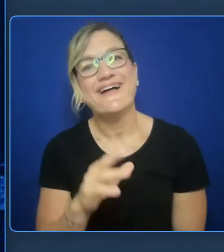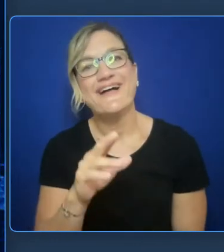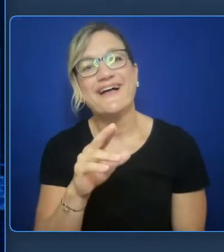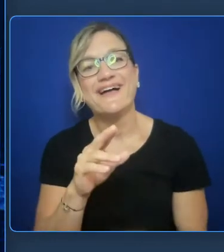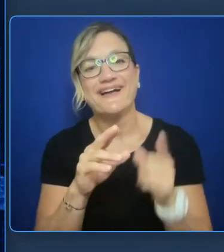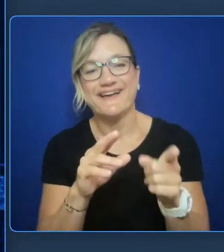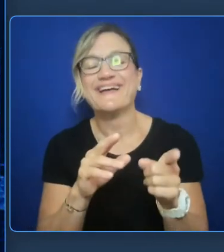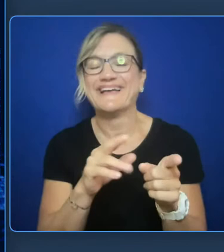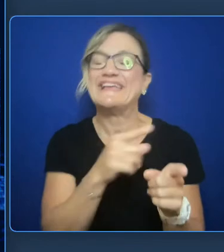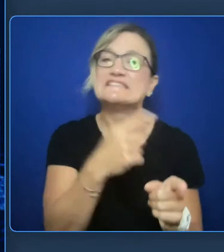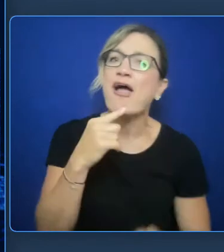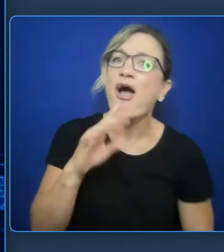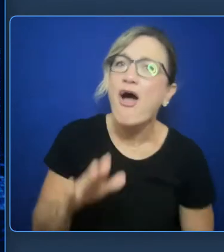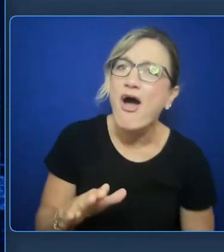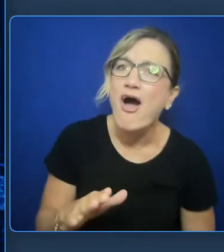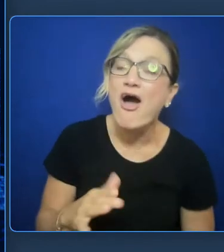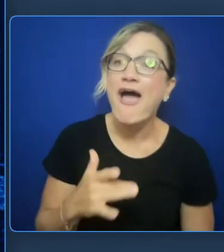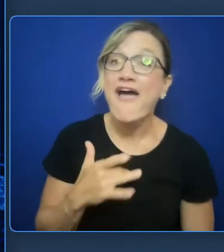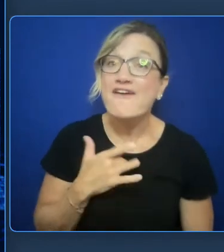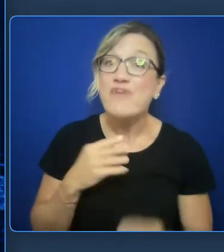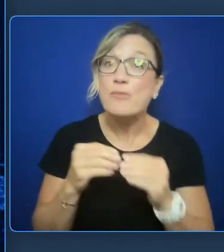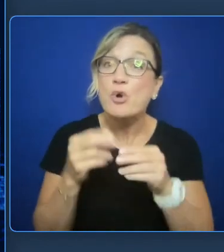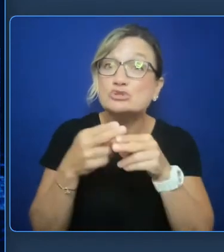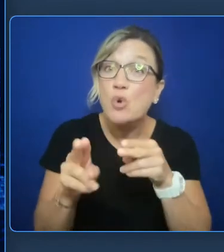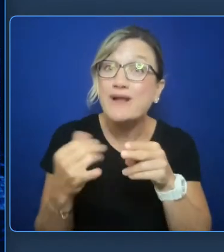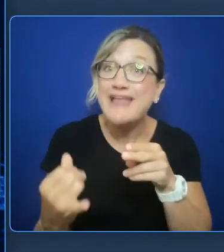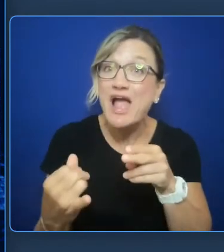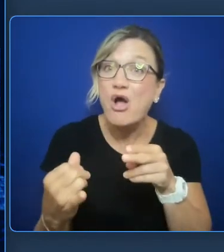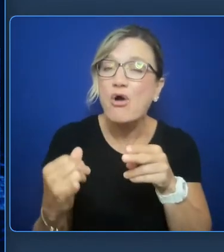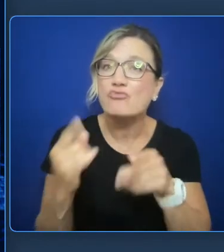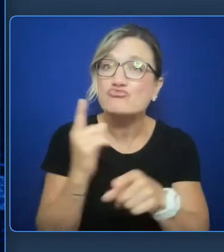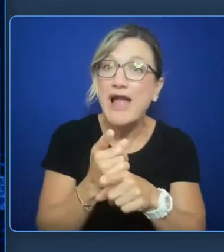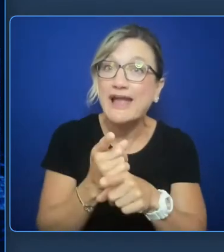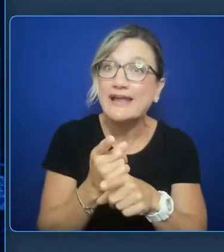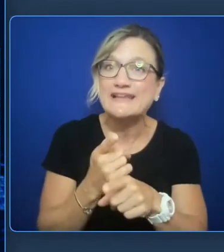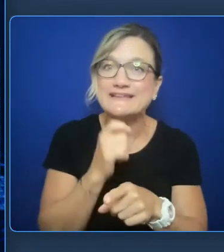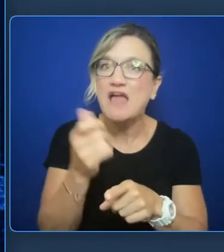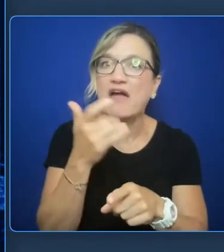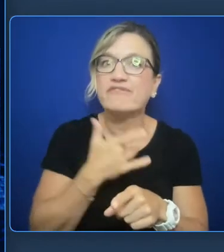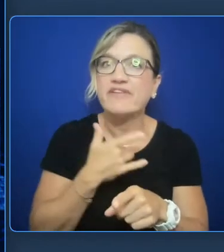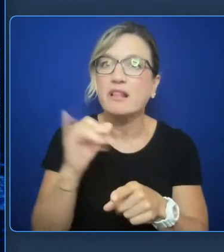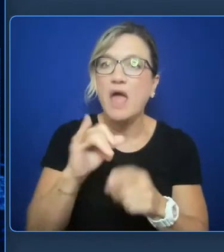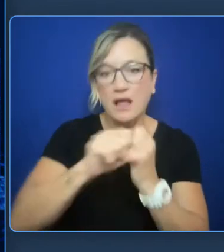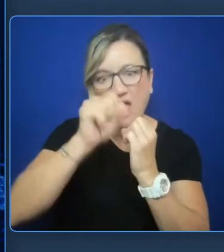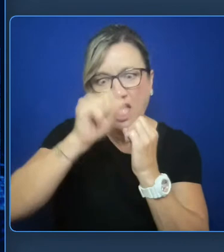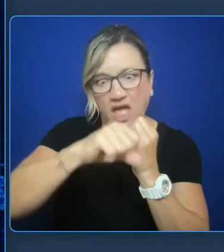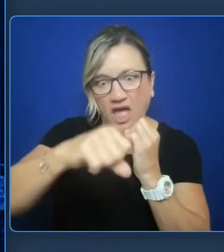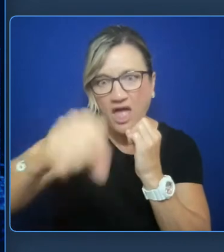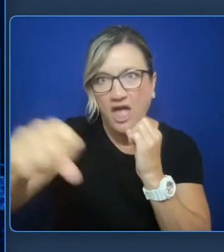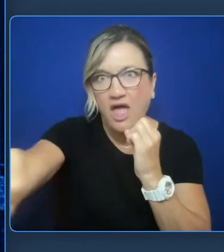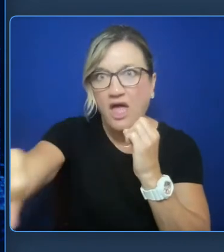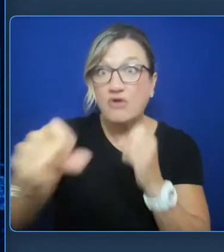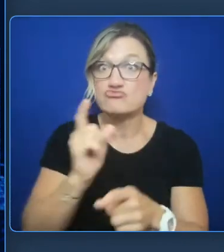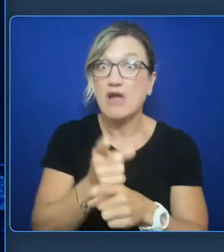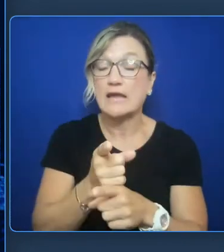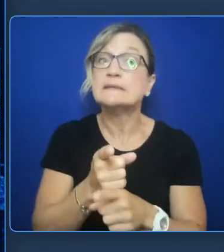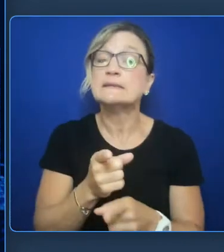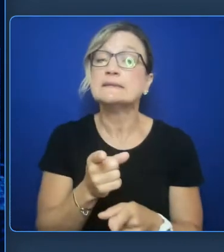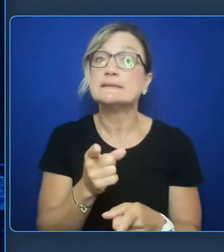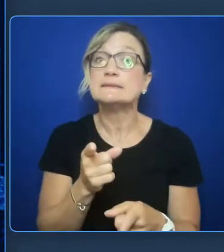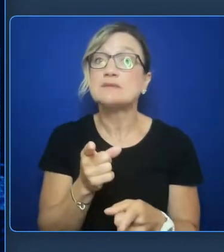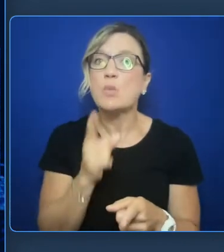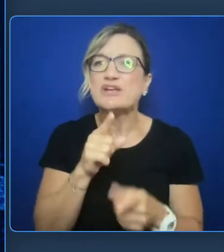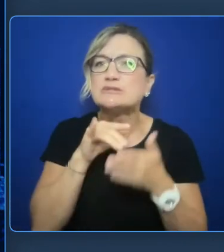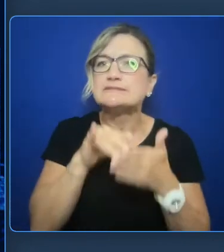Aw. And didn't that feel a little shorter, Tim? It did. What's that about? That's kind of an interesting, we